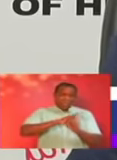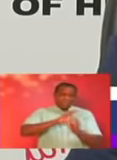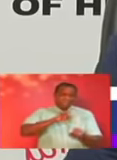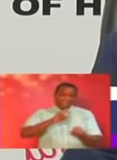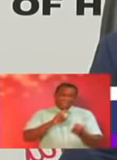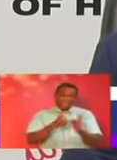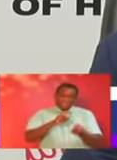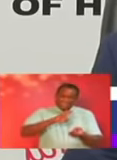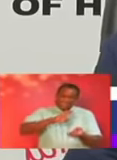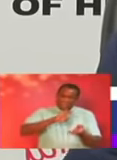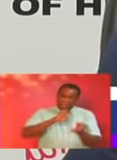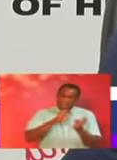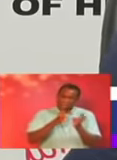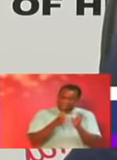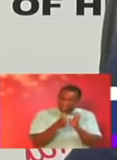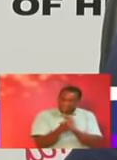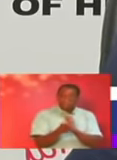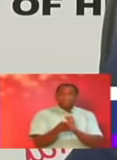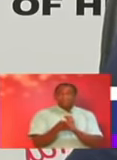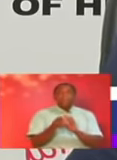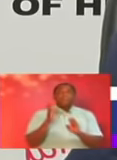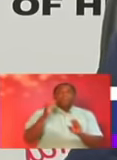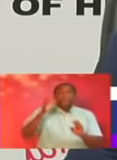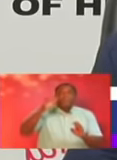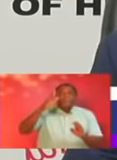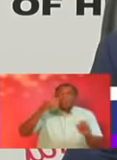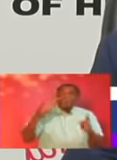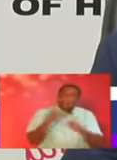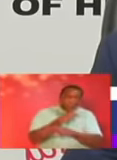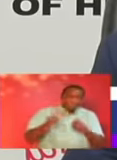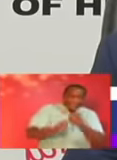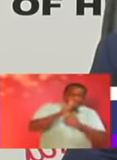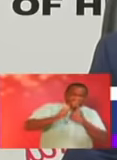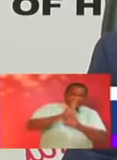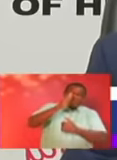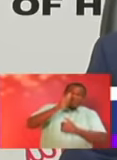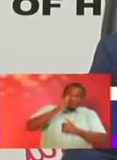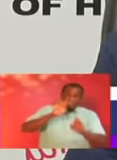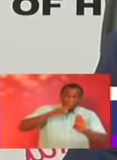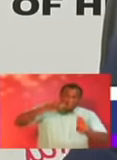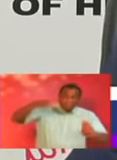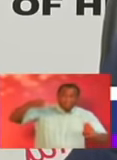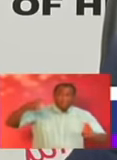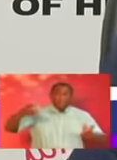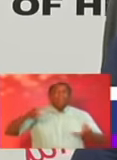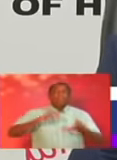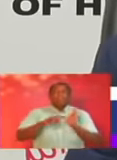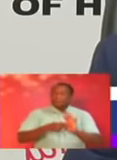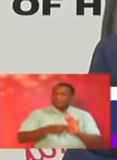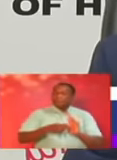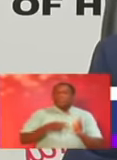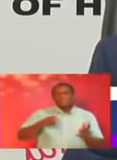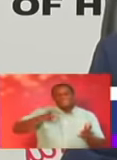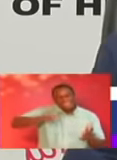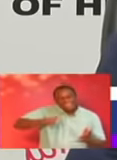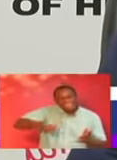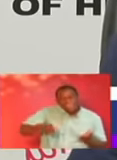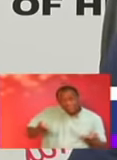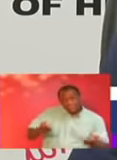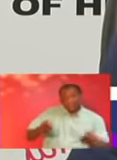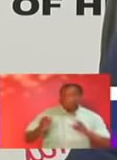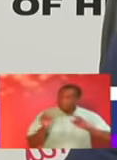the protocols to suggest how a customer, because you don't know whether that customer is vaccinated or